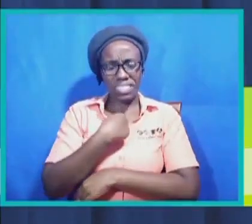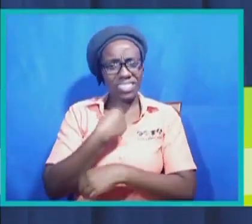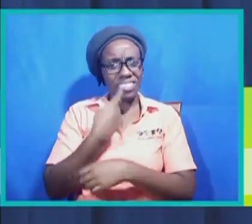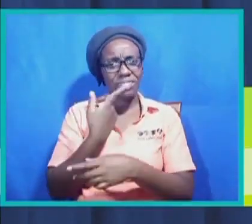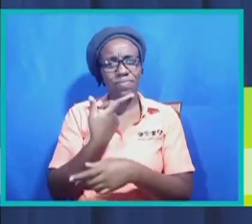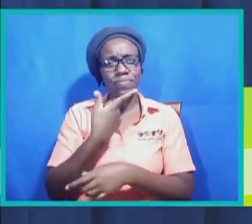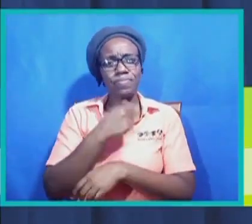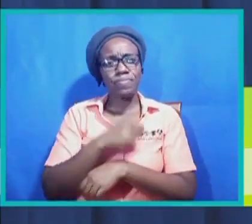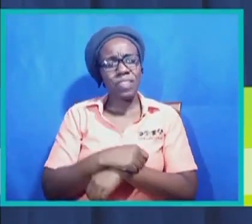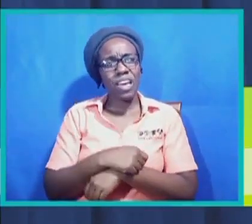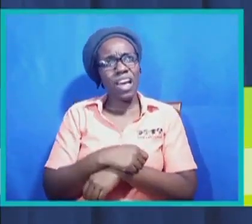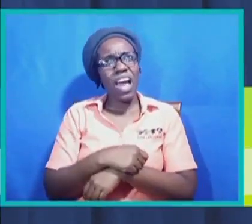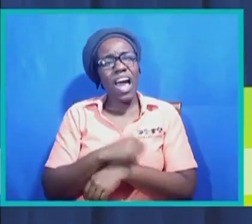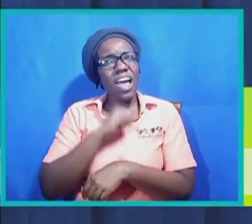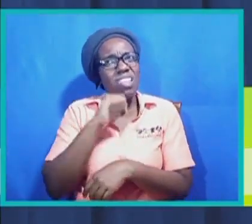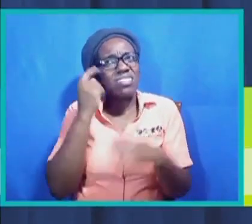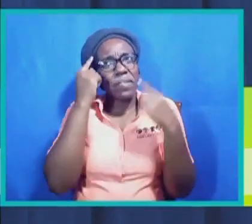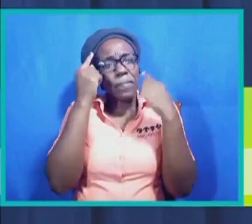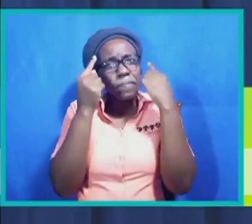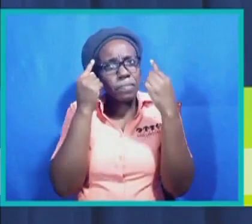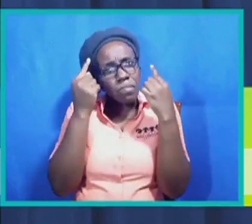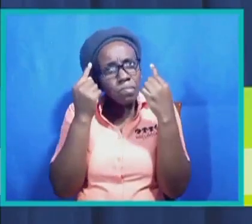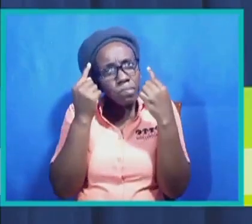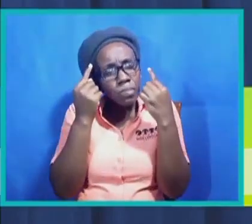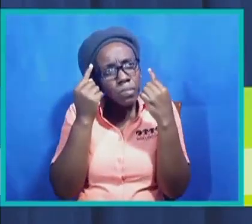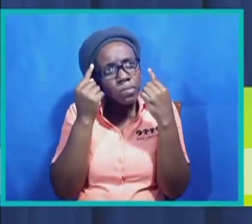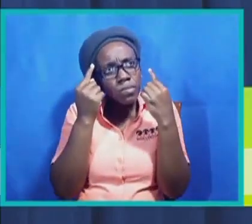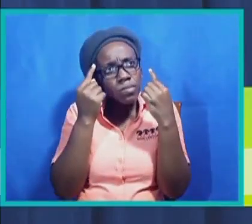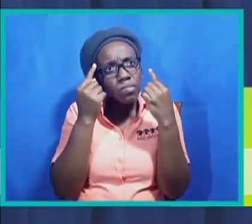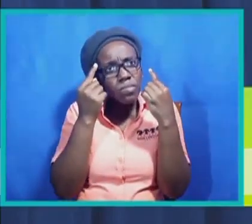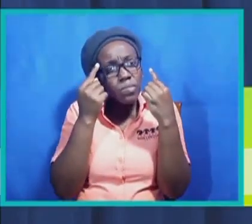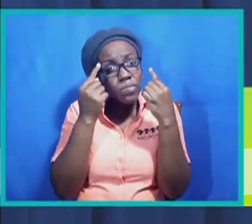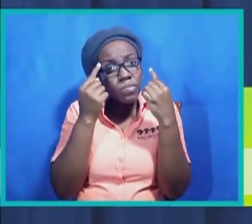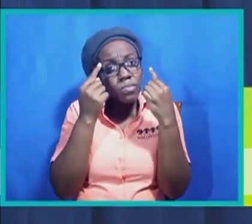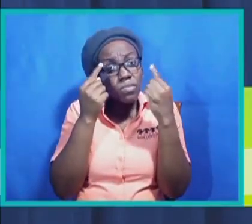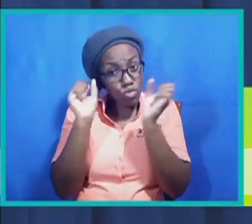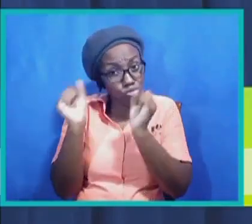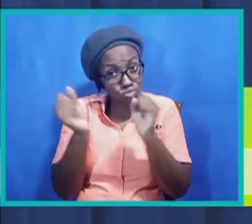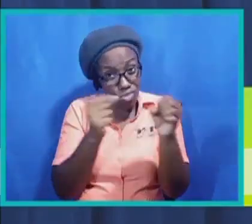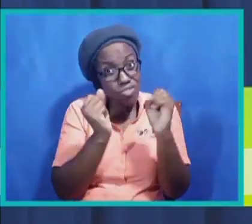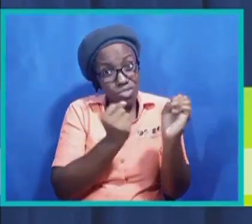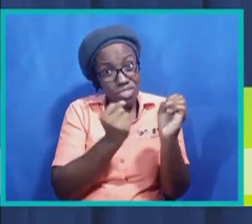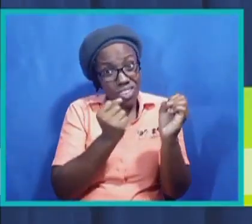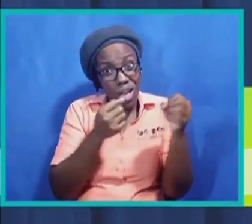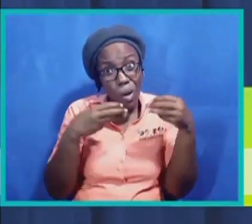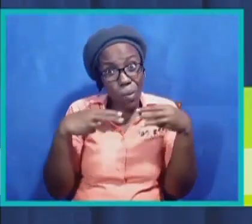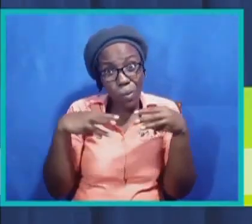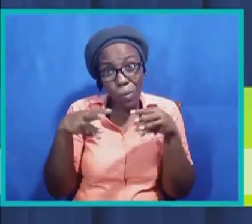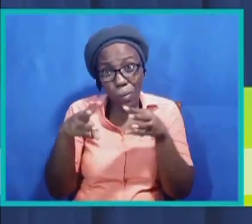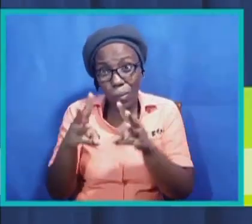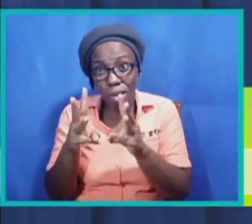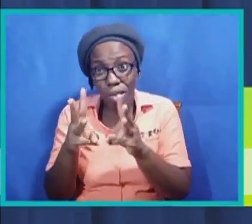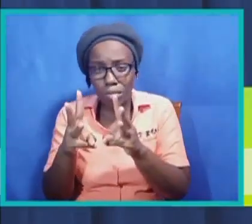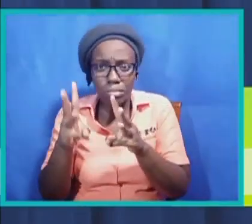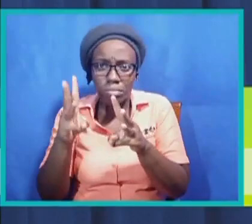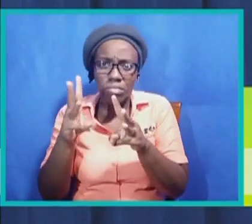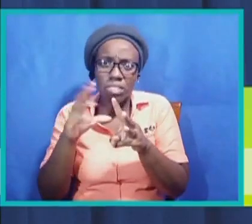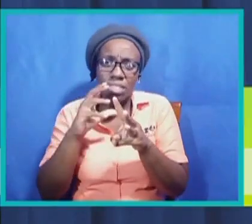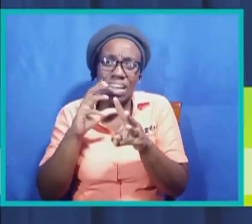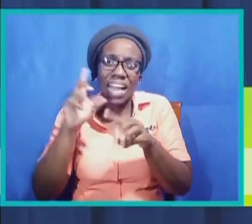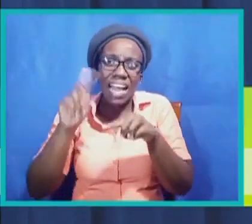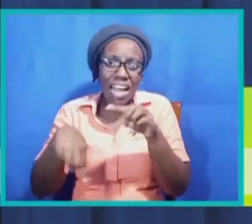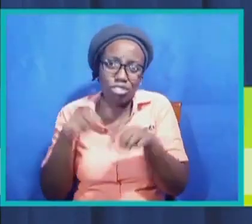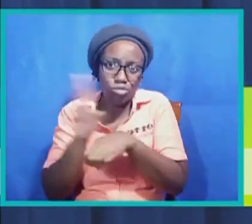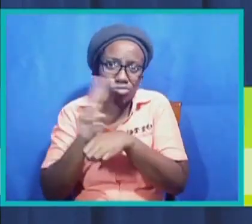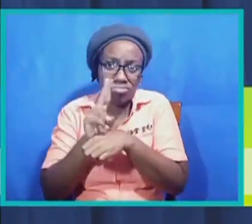there's no reason why those strategies and approaches cannot be used or should not have been used in our primary